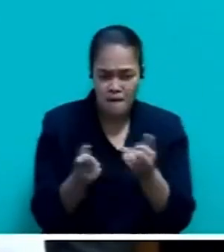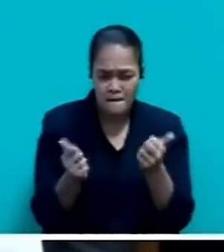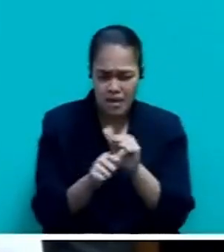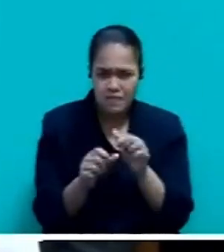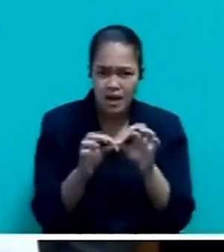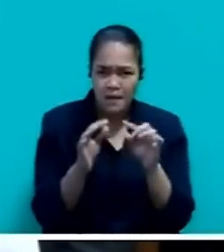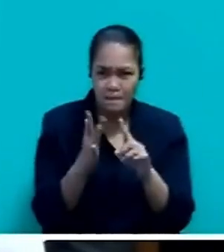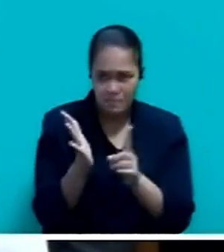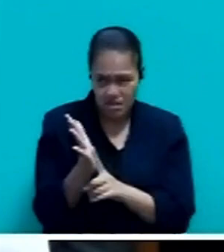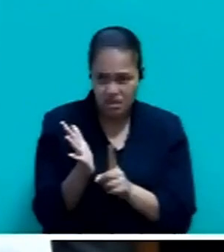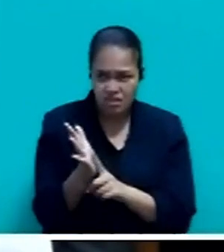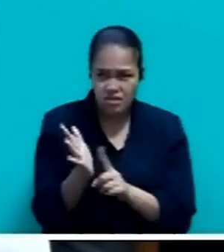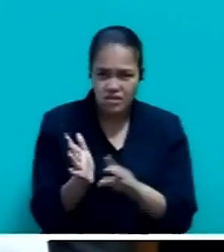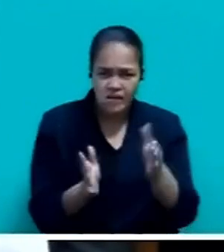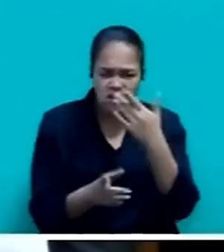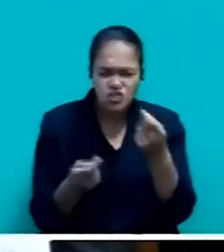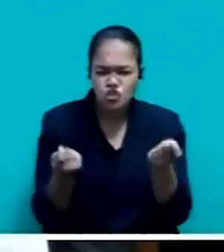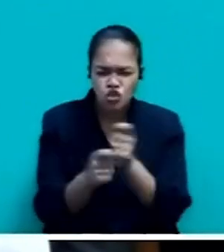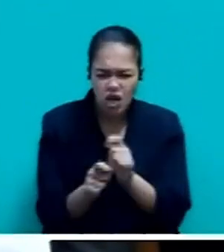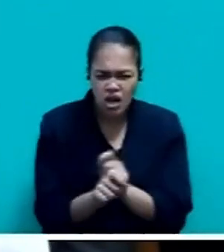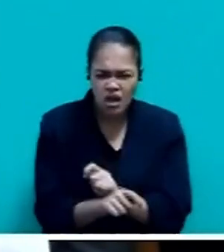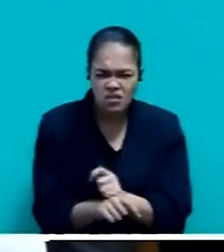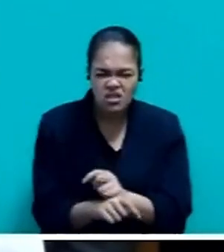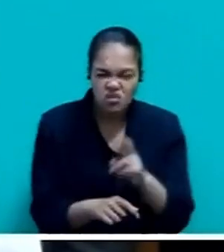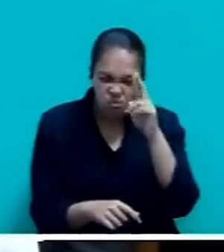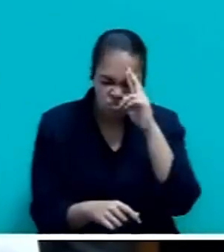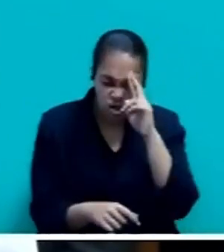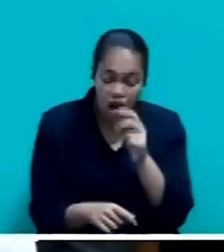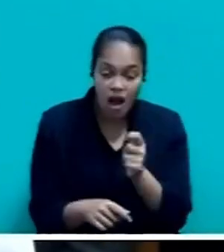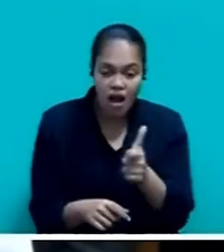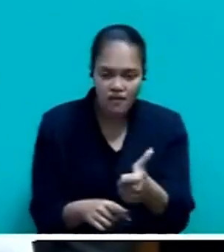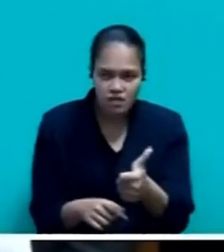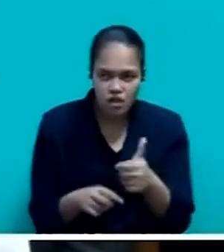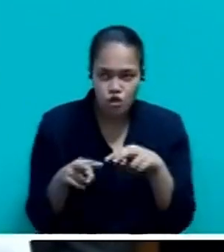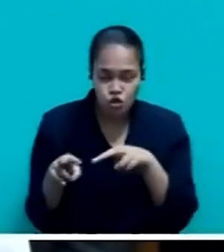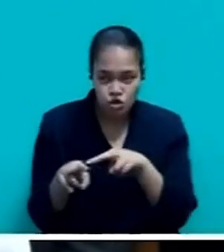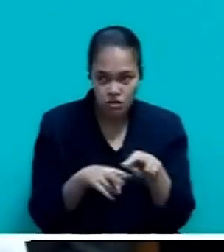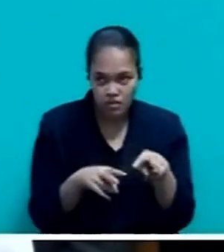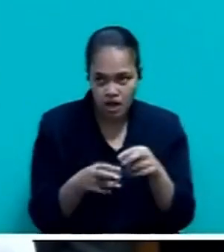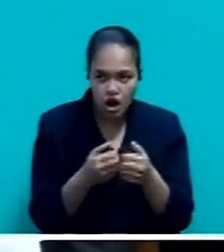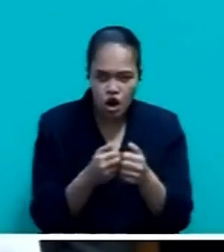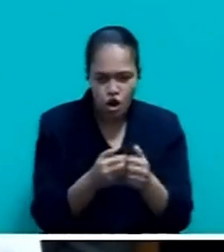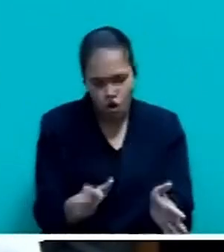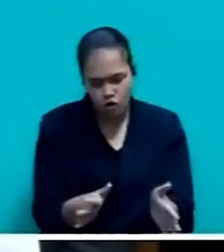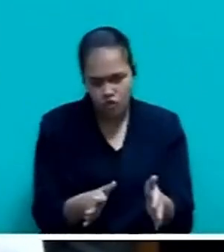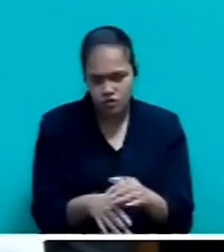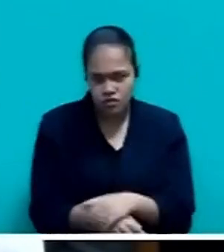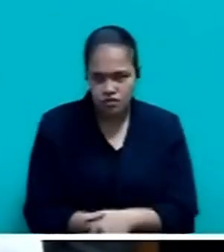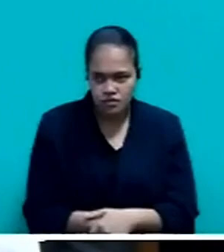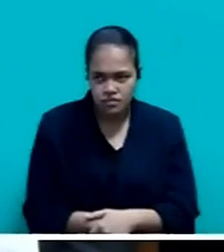As a result, these changes were made after the supervisory election lost the case.